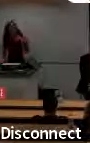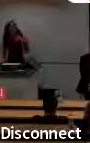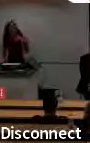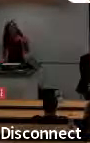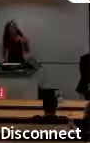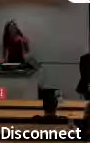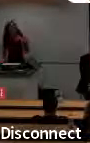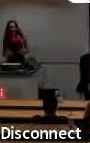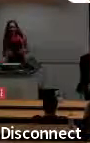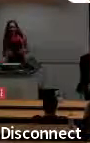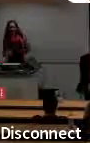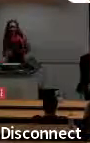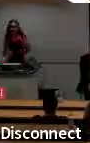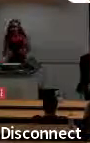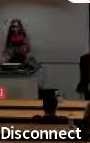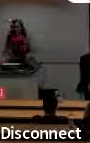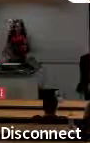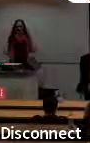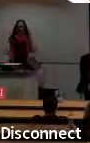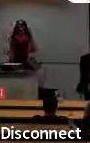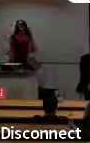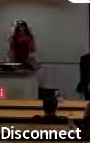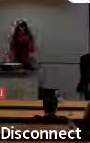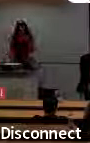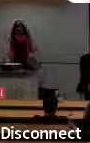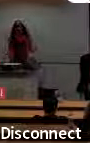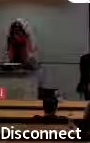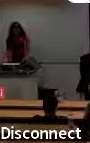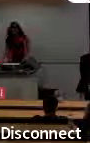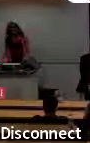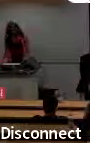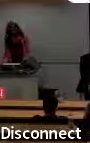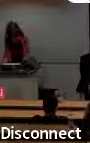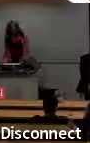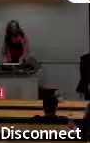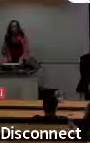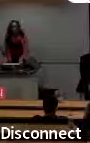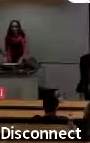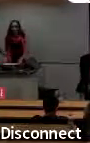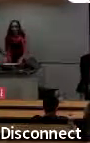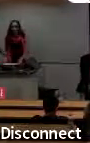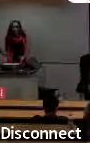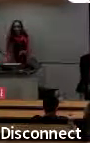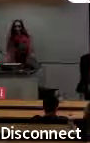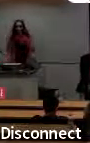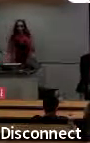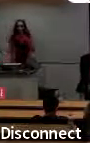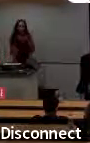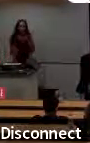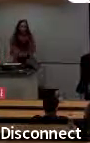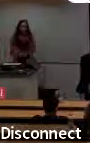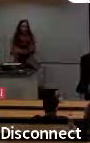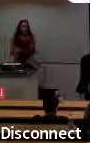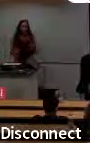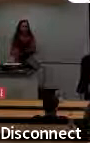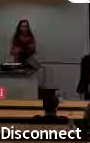access keeps changing, yeah, that what you need to be fully connected keeps changing over time. And it also differs per region, yeah, at the